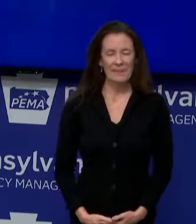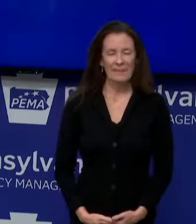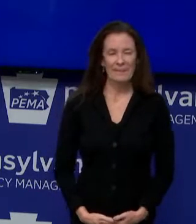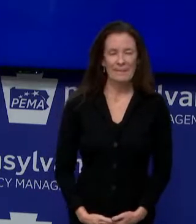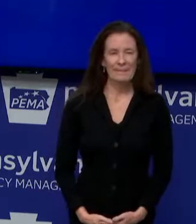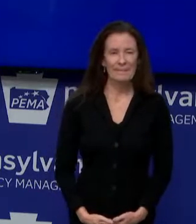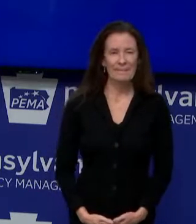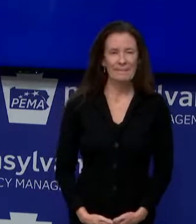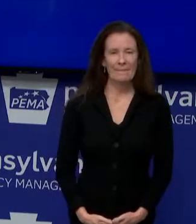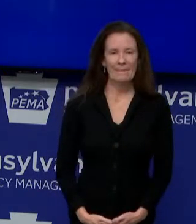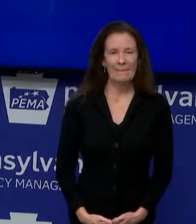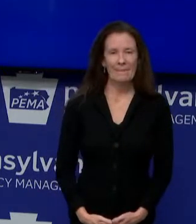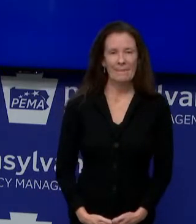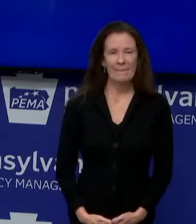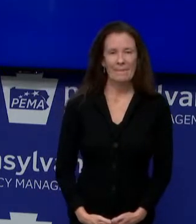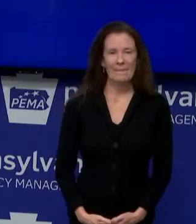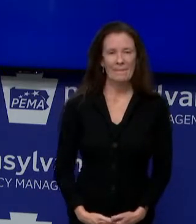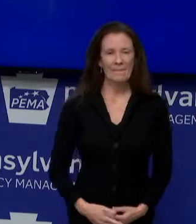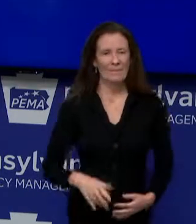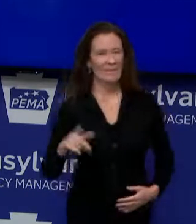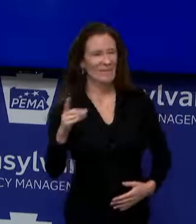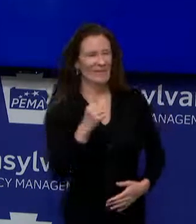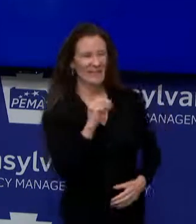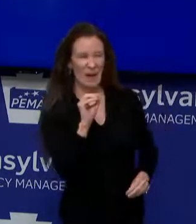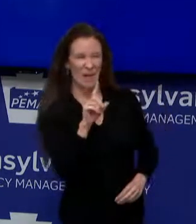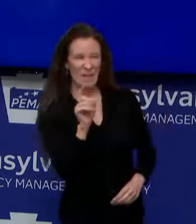I'm sorry, I don't have a question. Thank you.